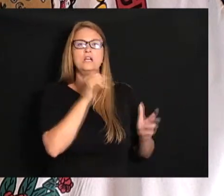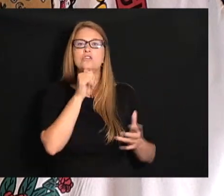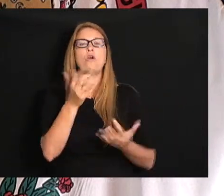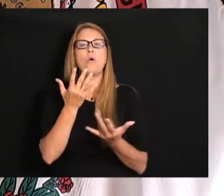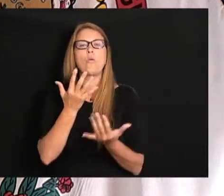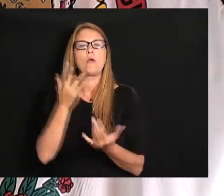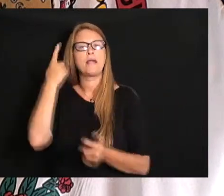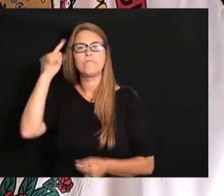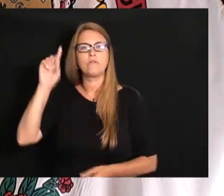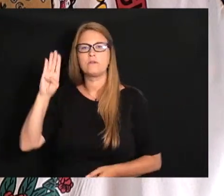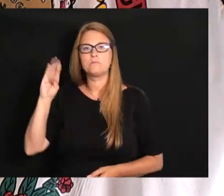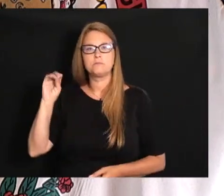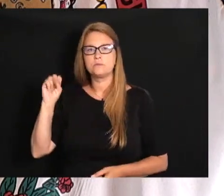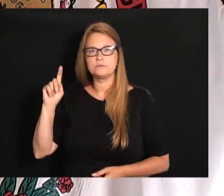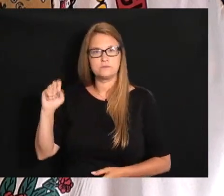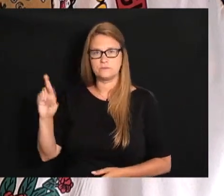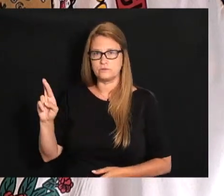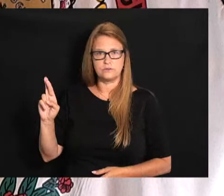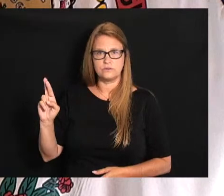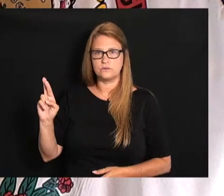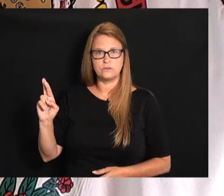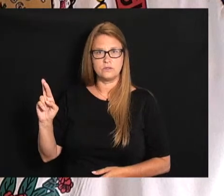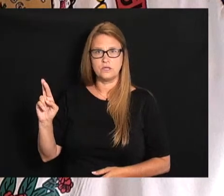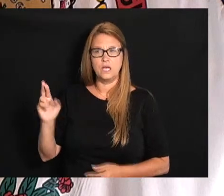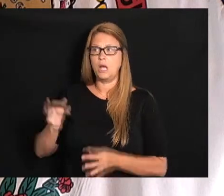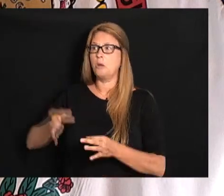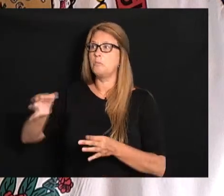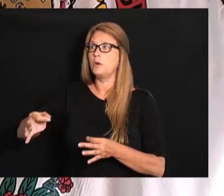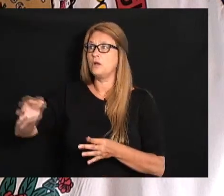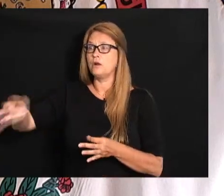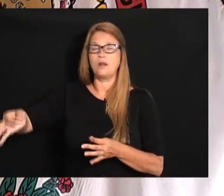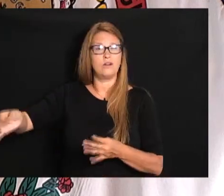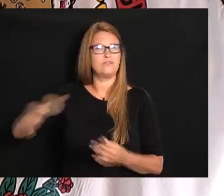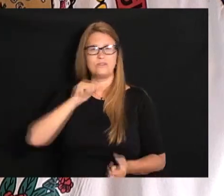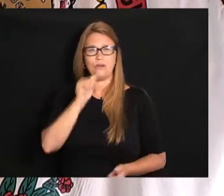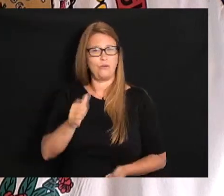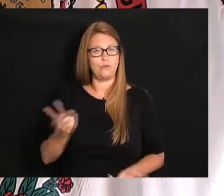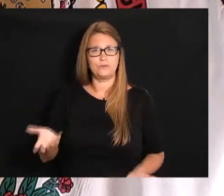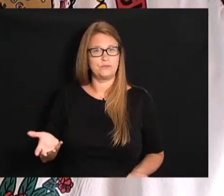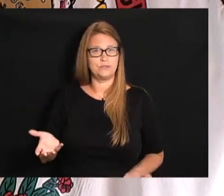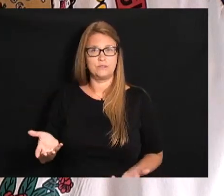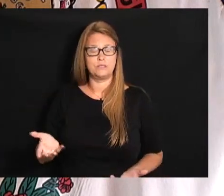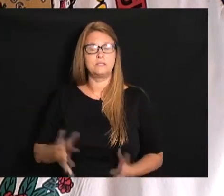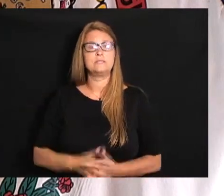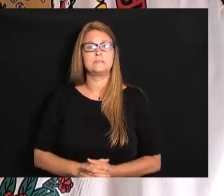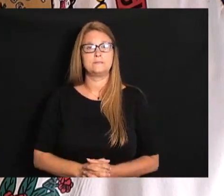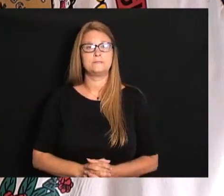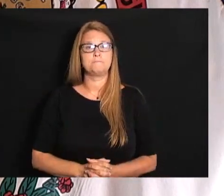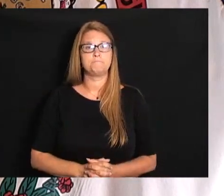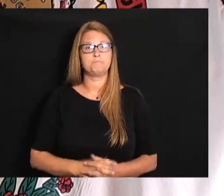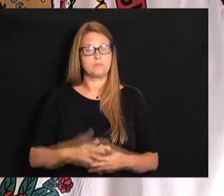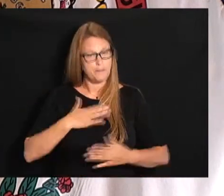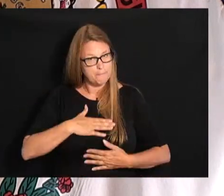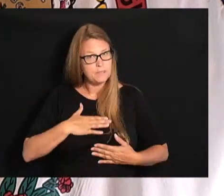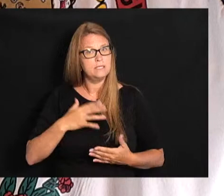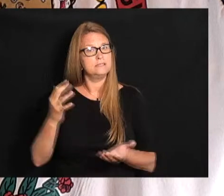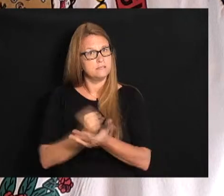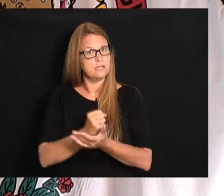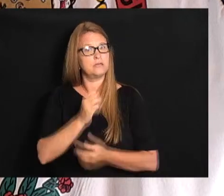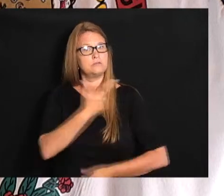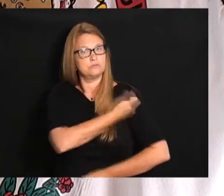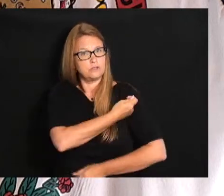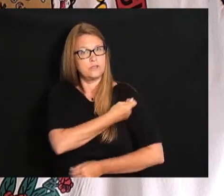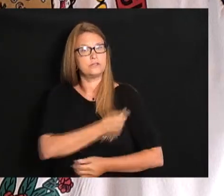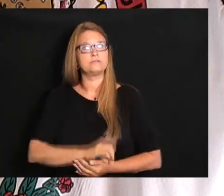sideline. Please don't sit on the sideline and let this stuff whip around and get you, you know, so please get your booster shots.